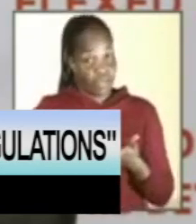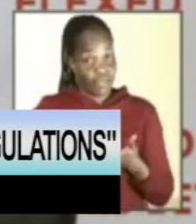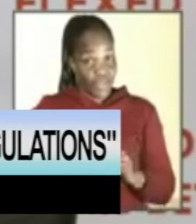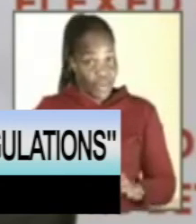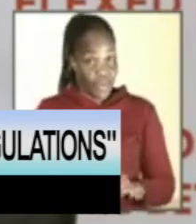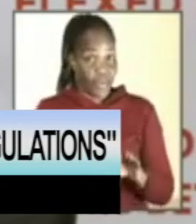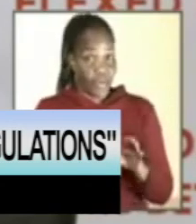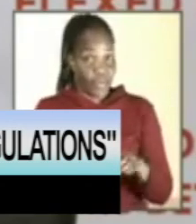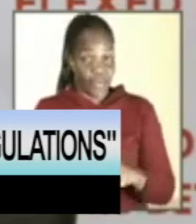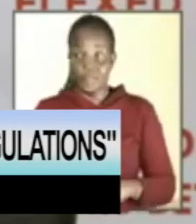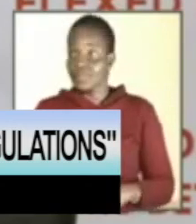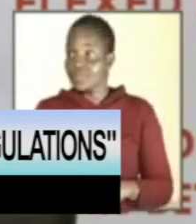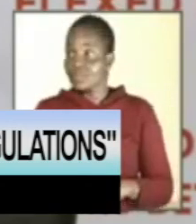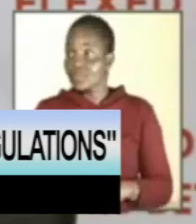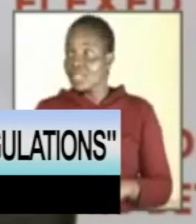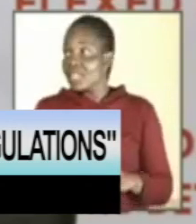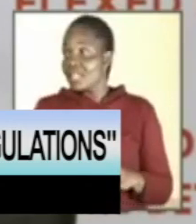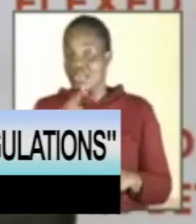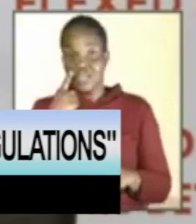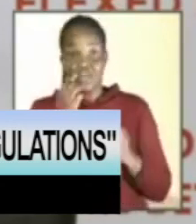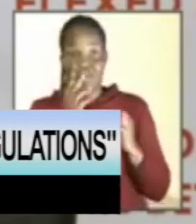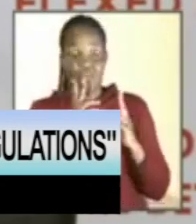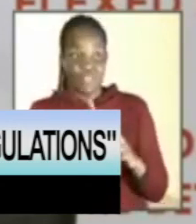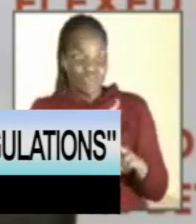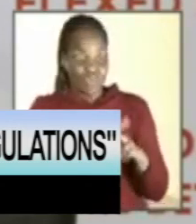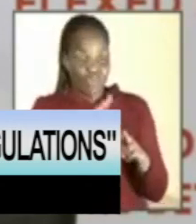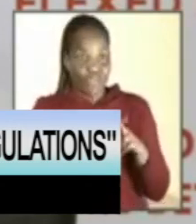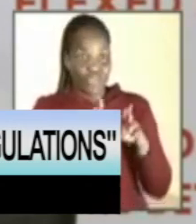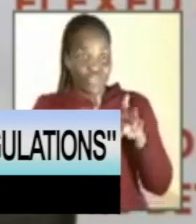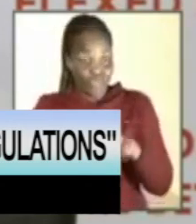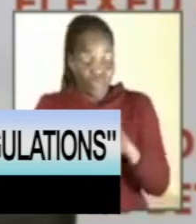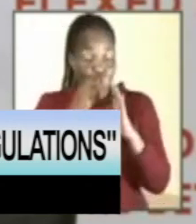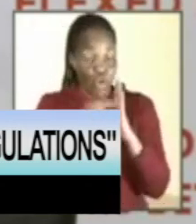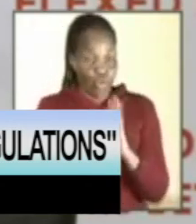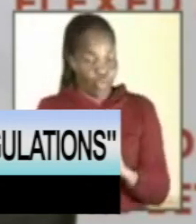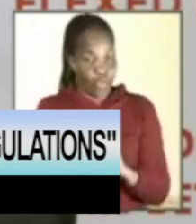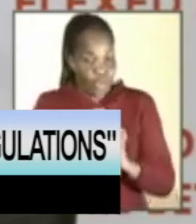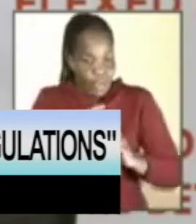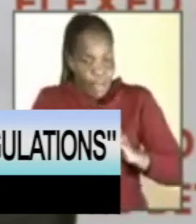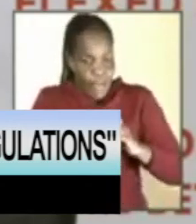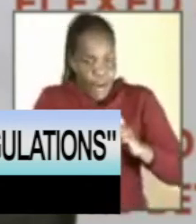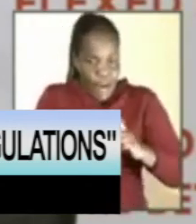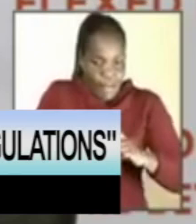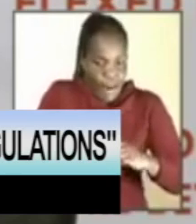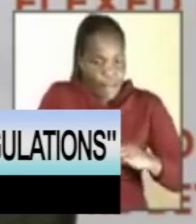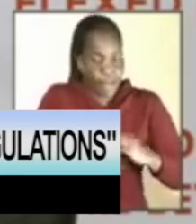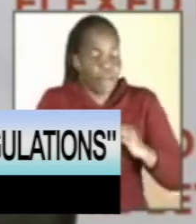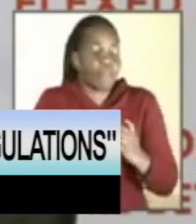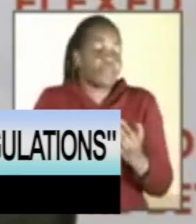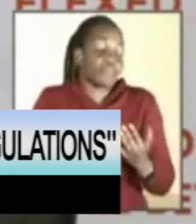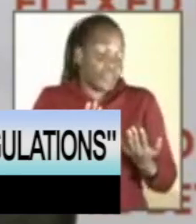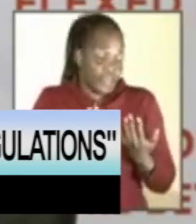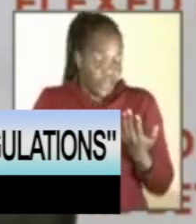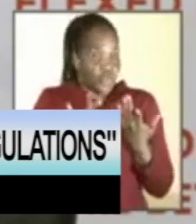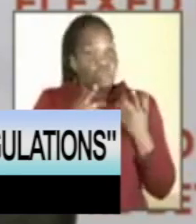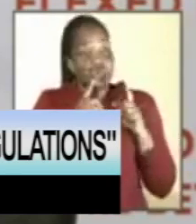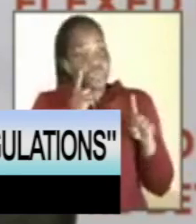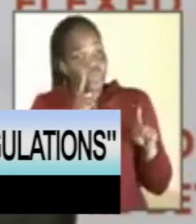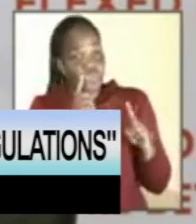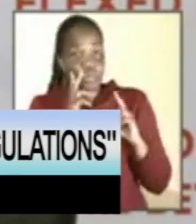probably expect that people will jump for it. But maybe with time we may be able to see